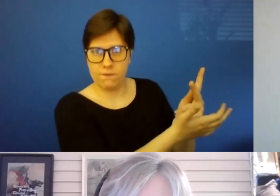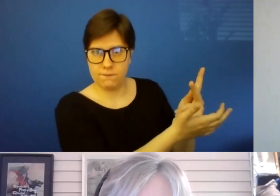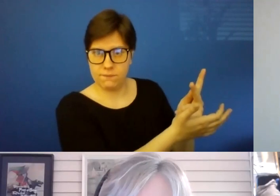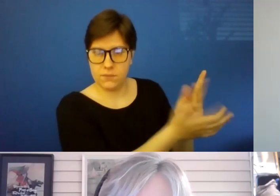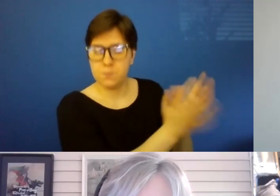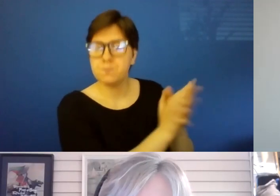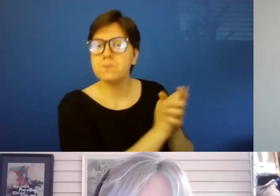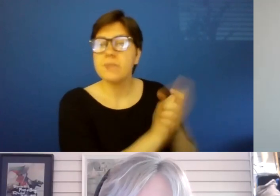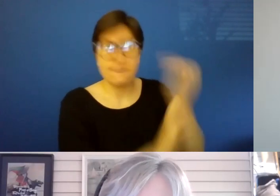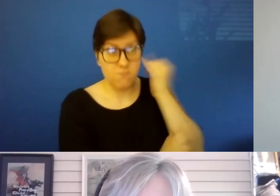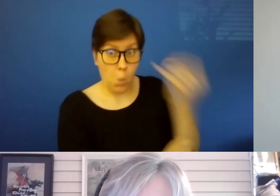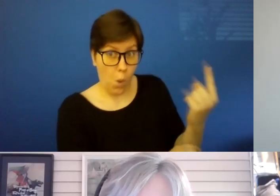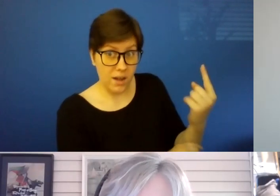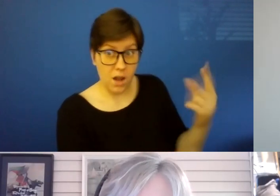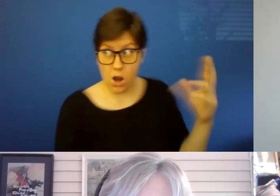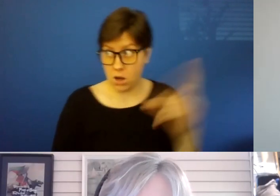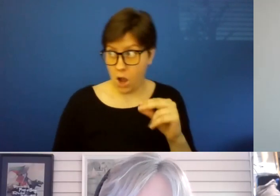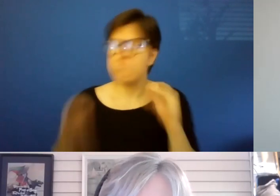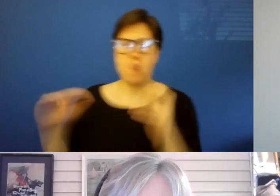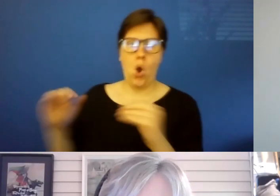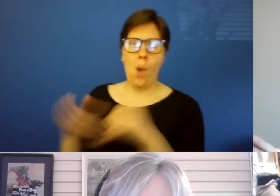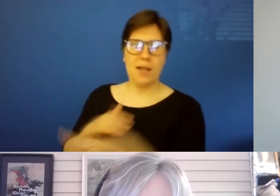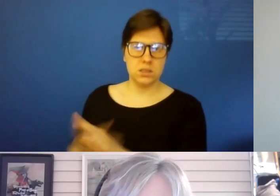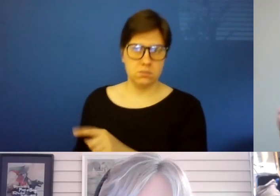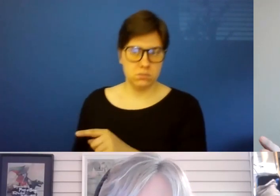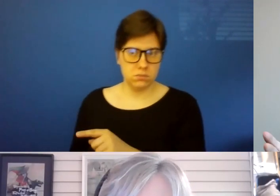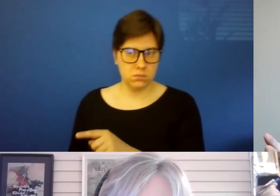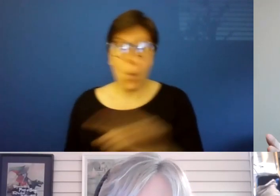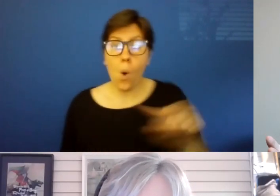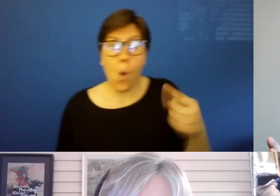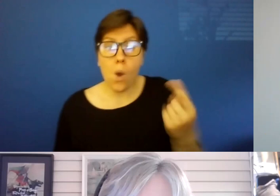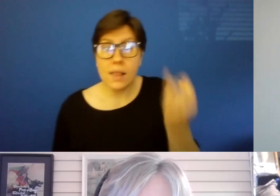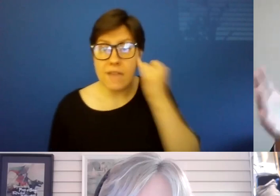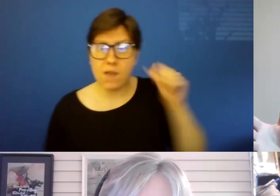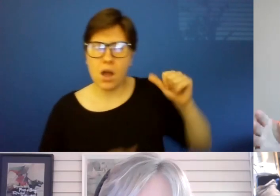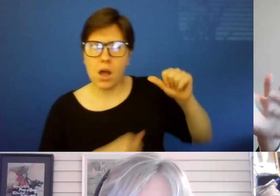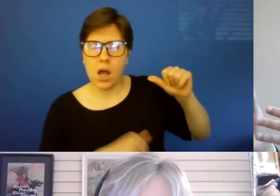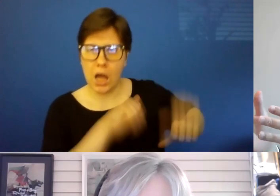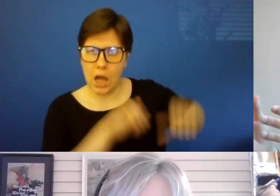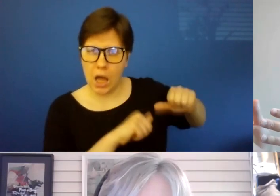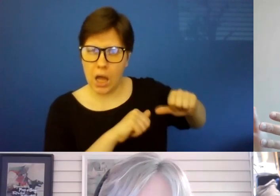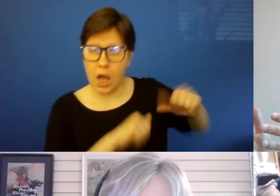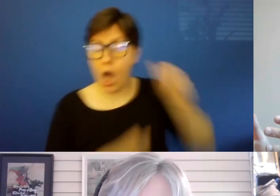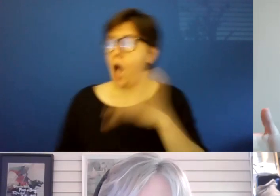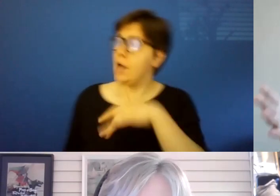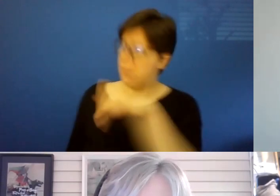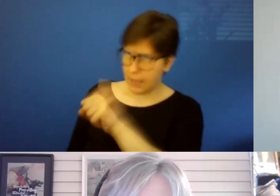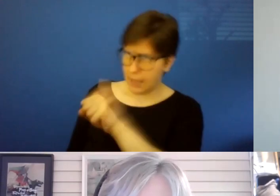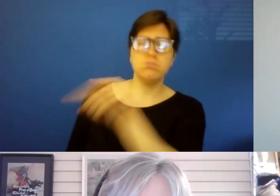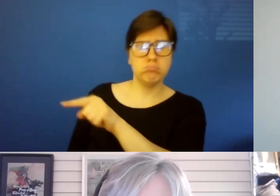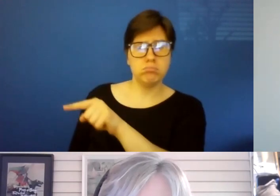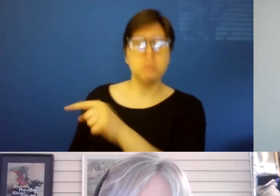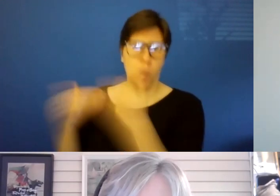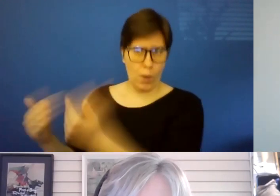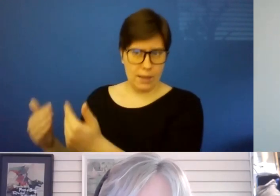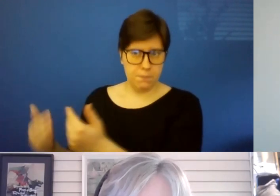So if either says no, you don't get access. It's only when they're not sure, right? So if they definitely say yes, then you get the prescription. If they